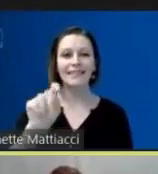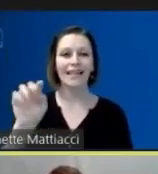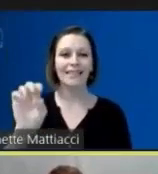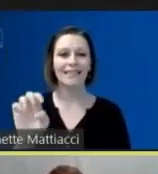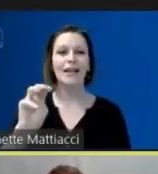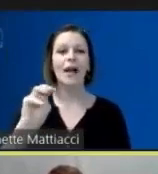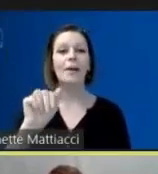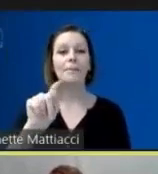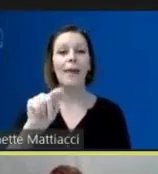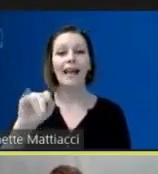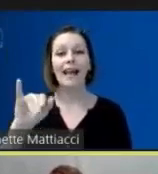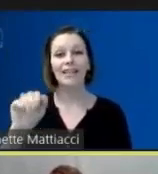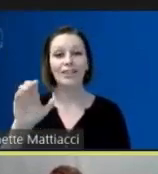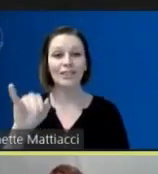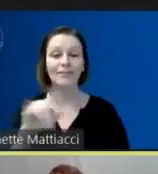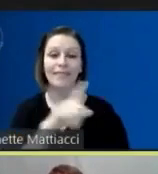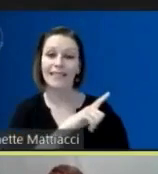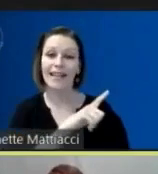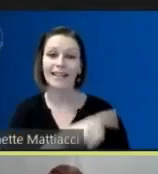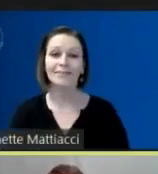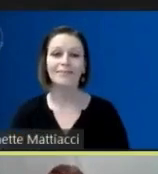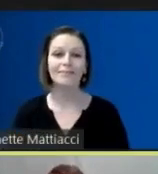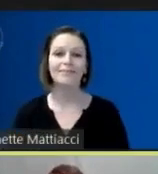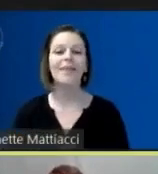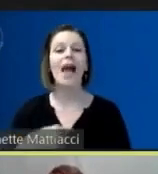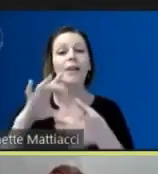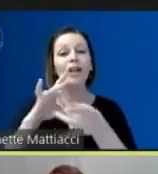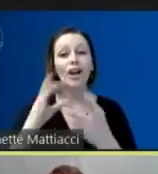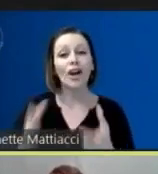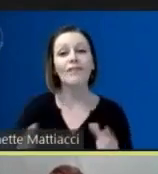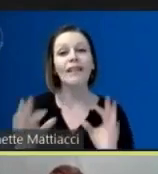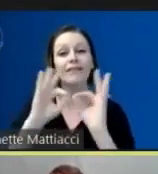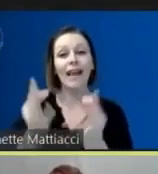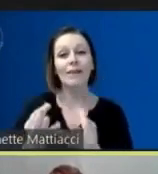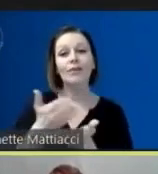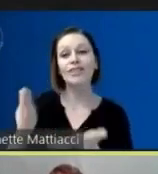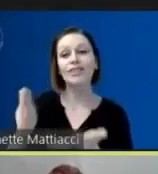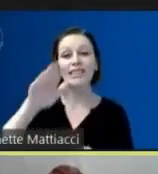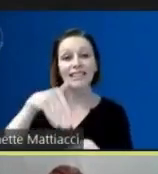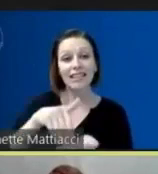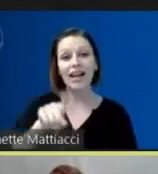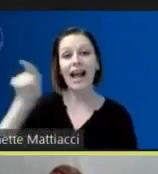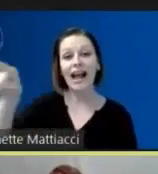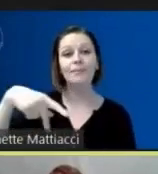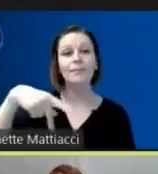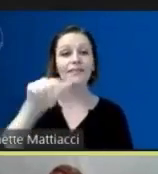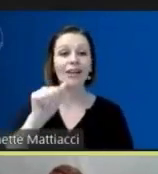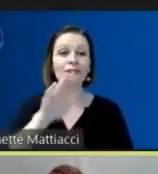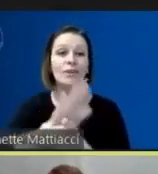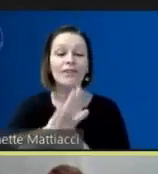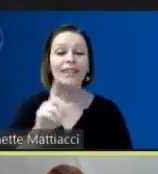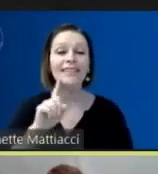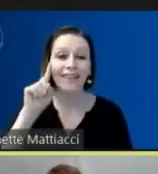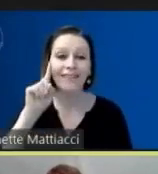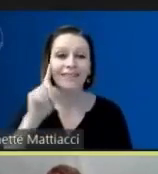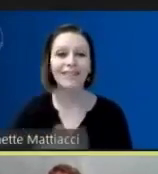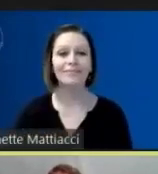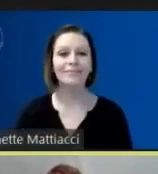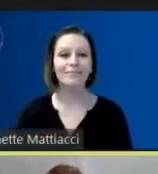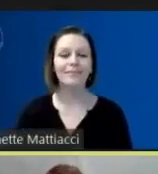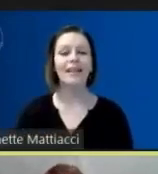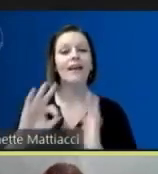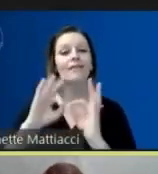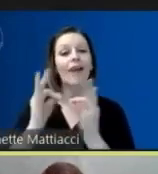Hello, my name is Lynette Ladiaci, and I'm the coordinator for the Family Resource Center